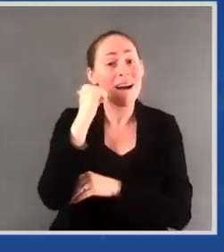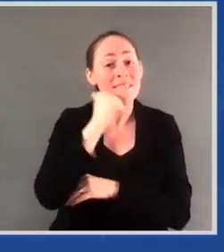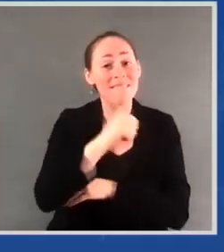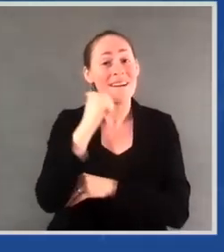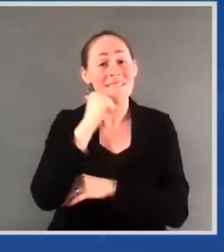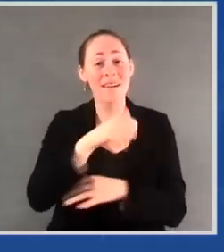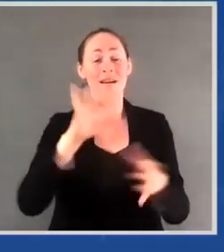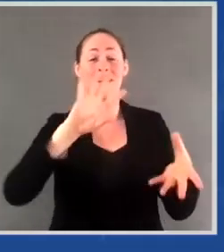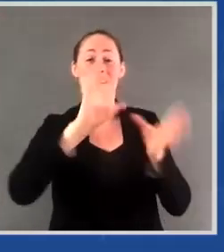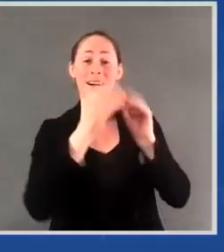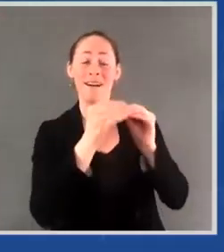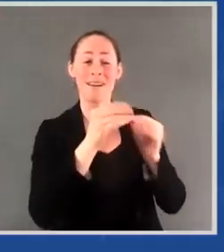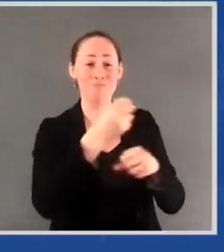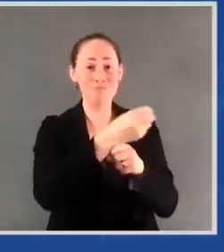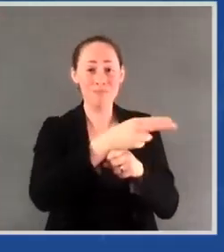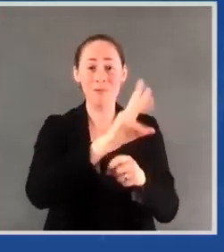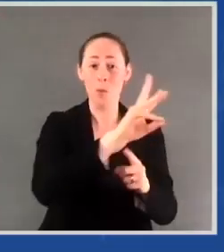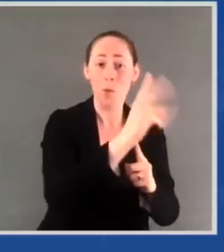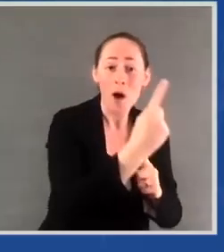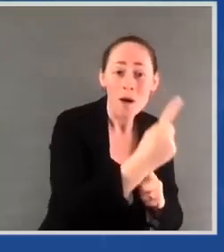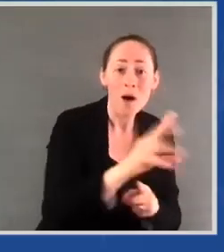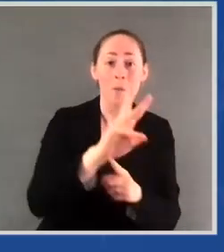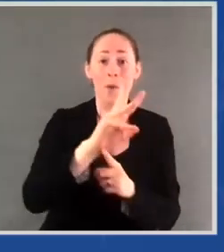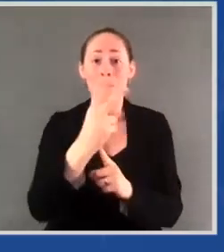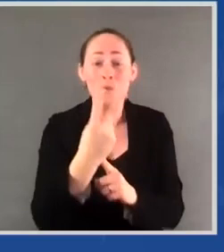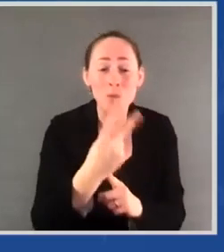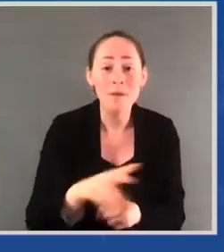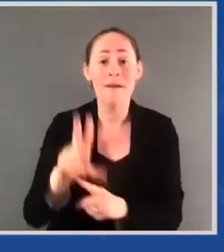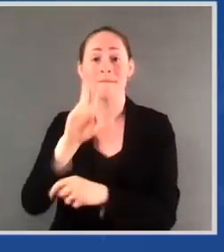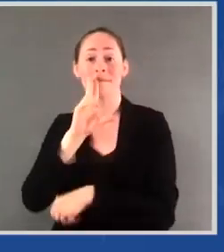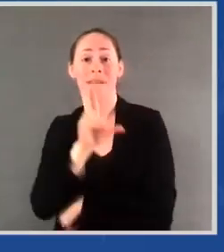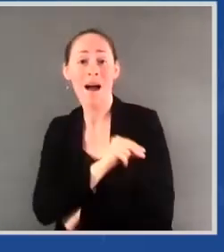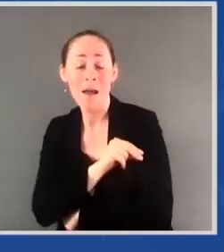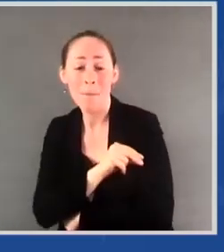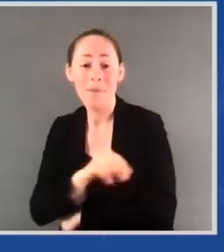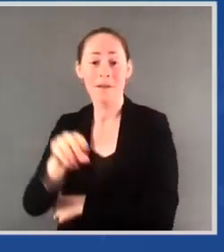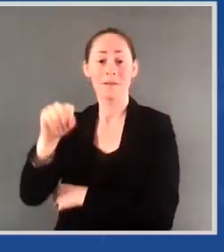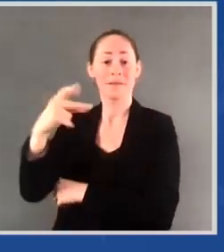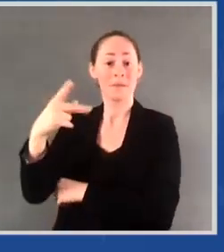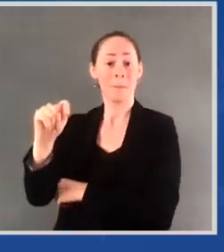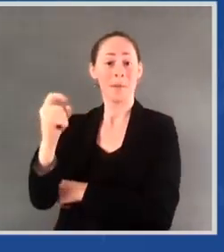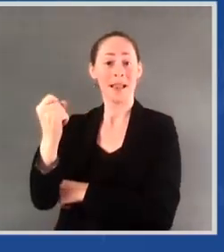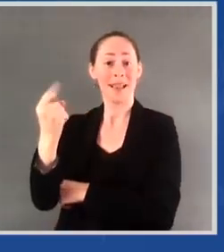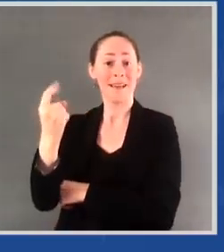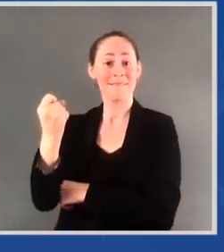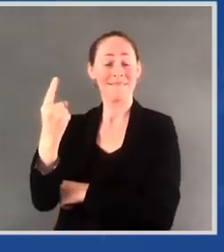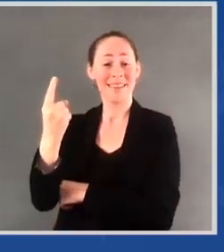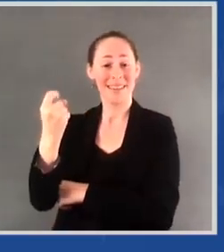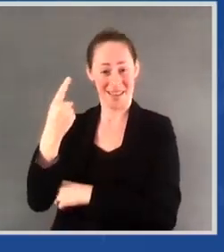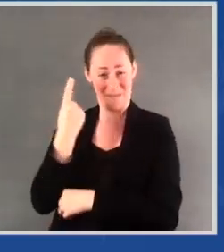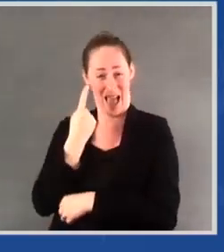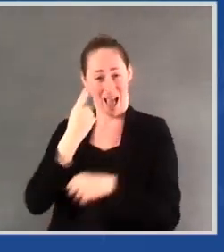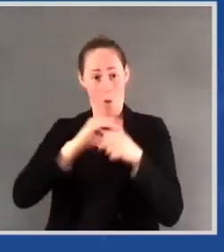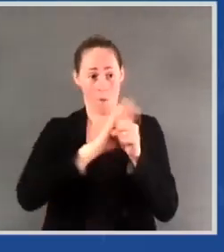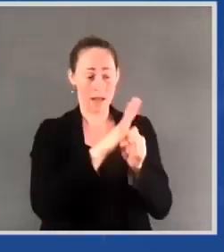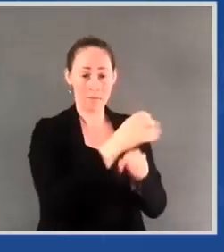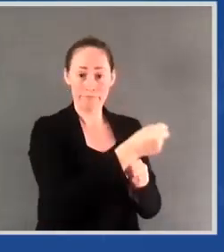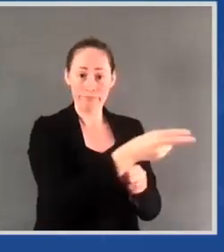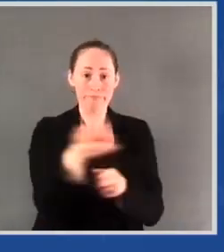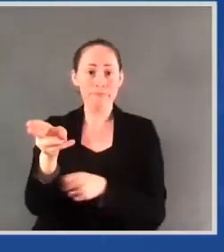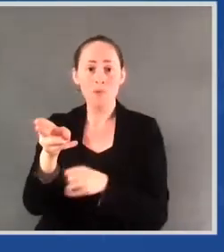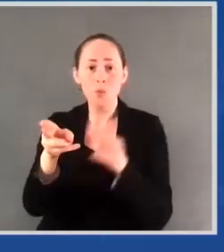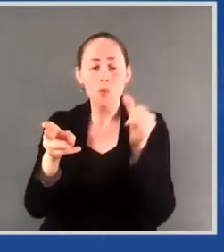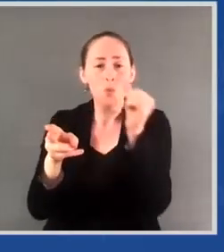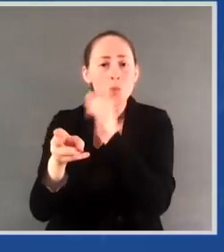II, Vietnam, and 9/11 combined. So even while we're making incredible progress, it remains